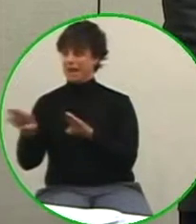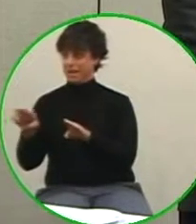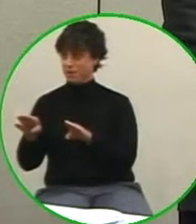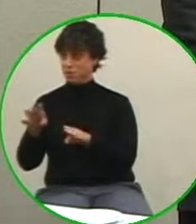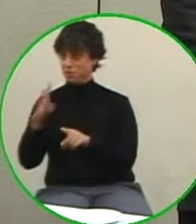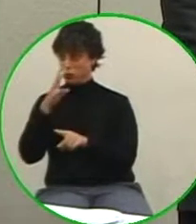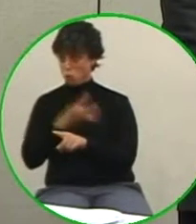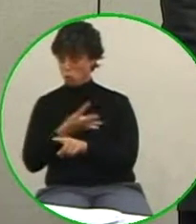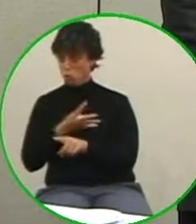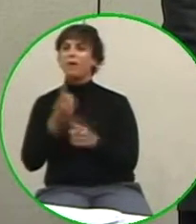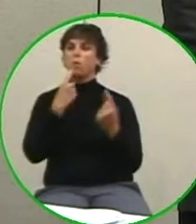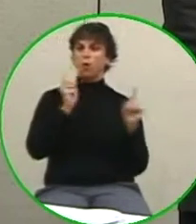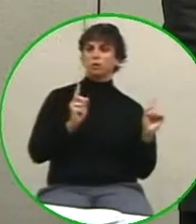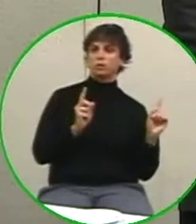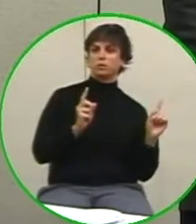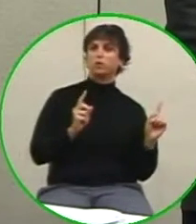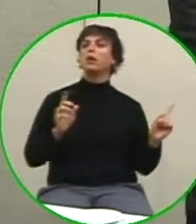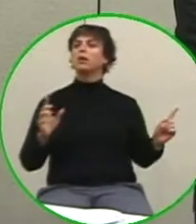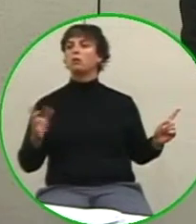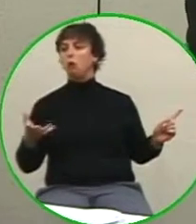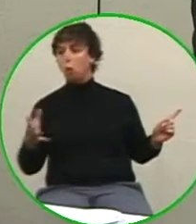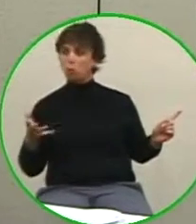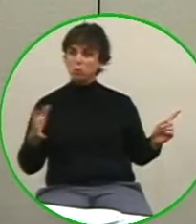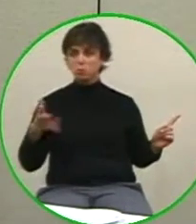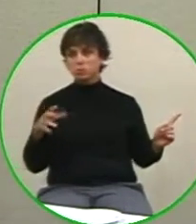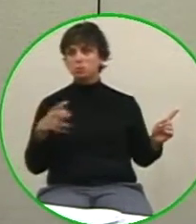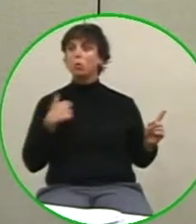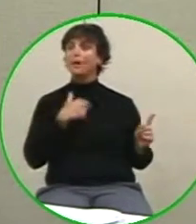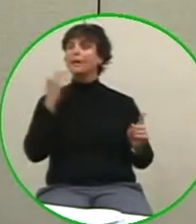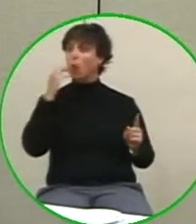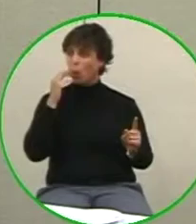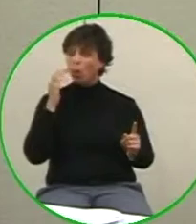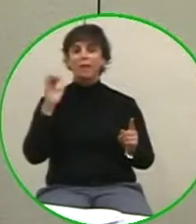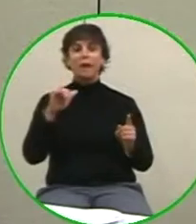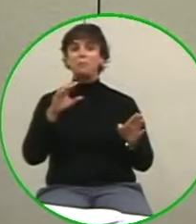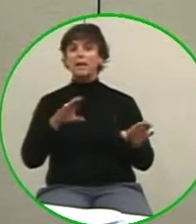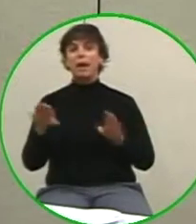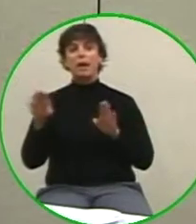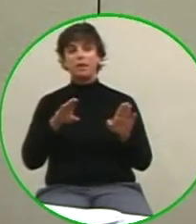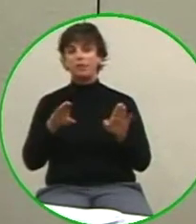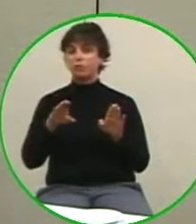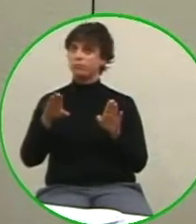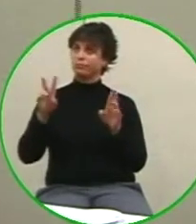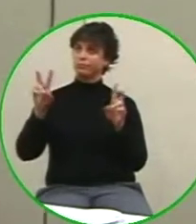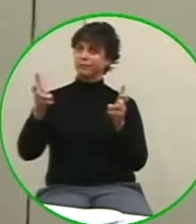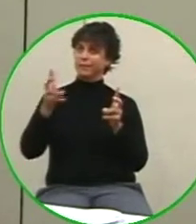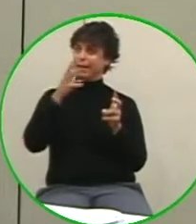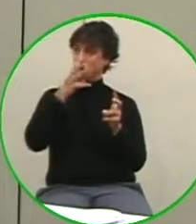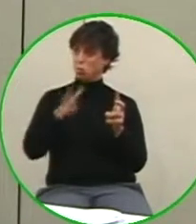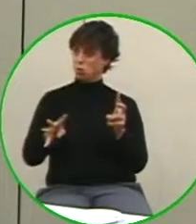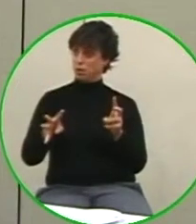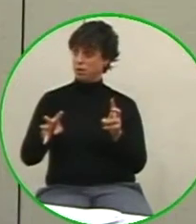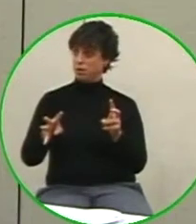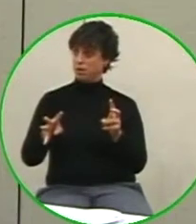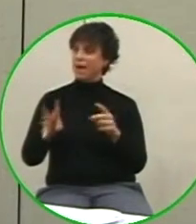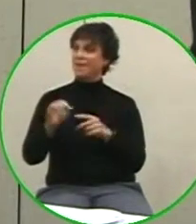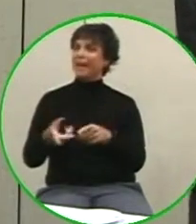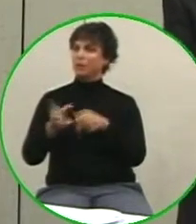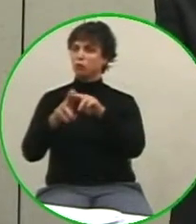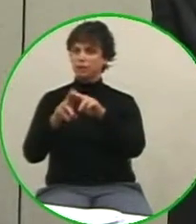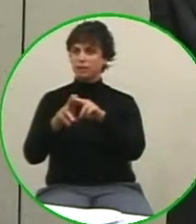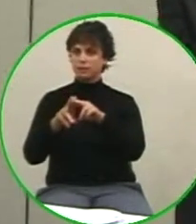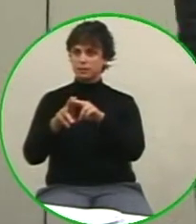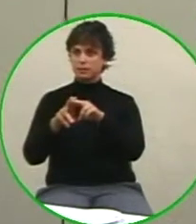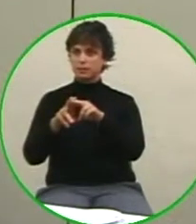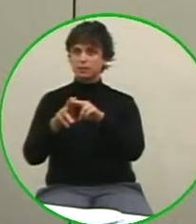work. Close. What we know is that the behavior of ignoring increased. So you're right